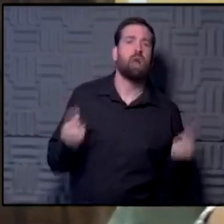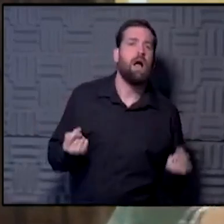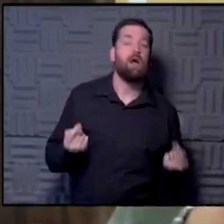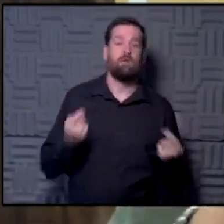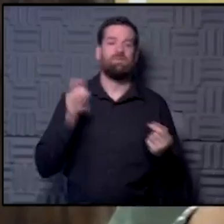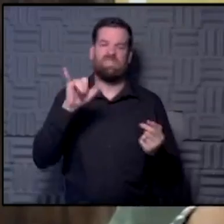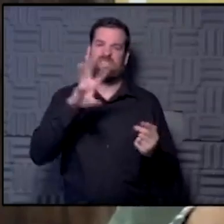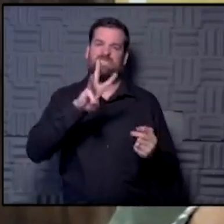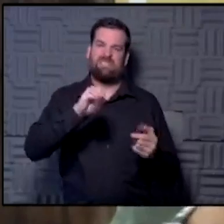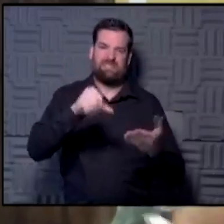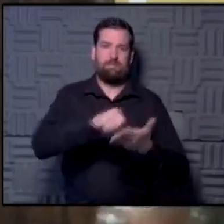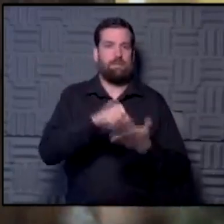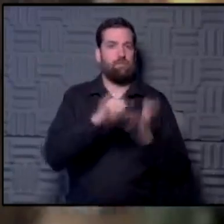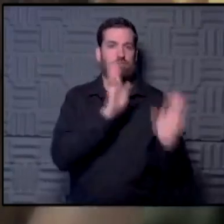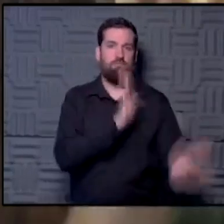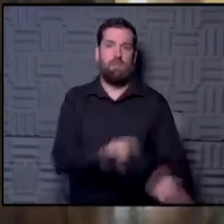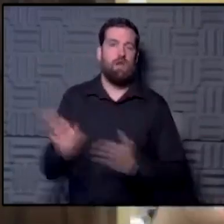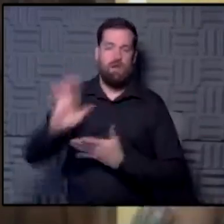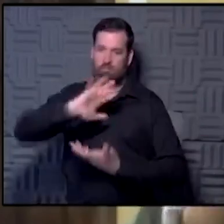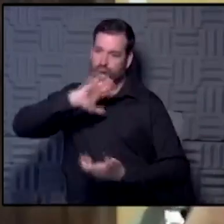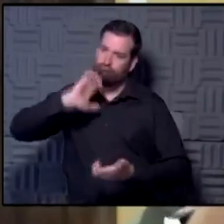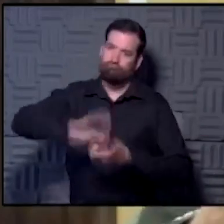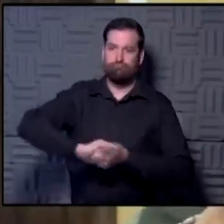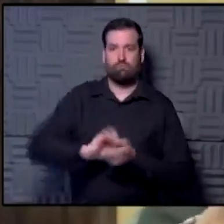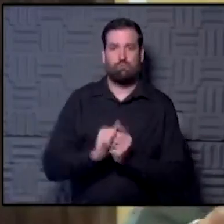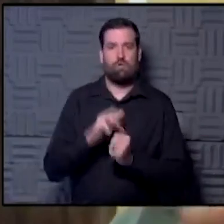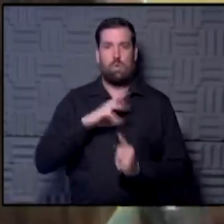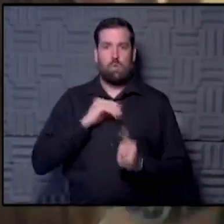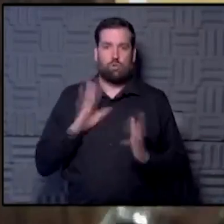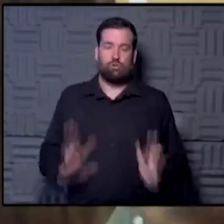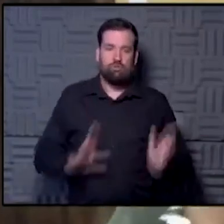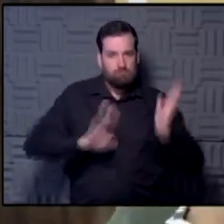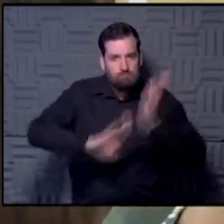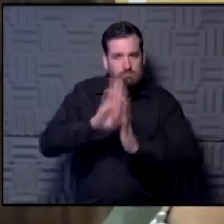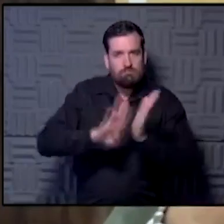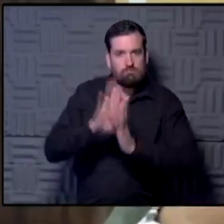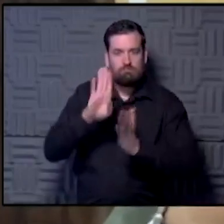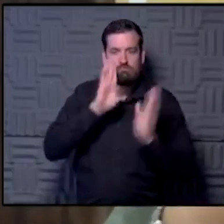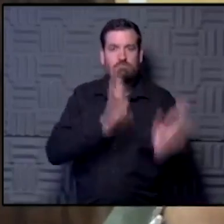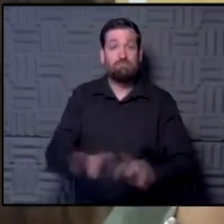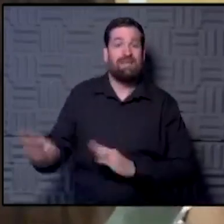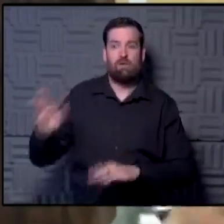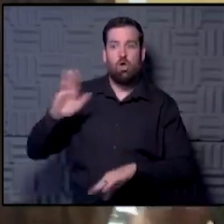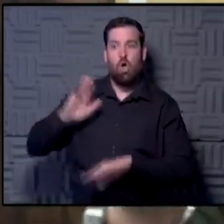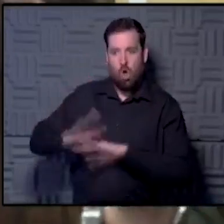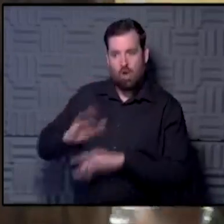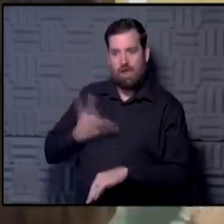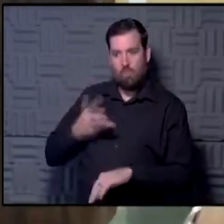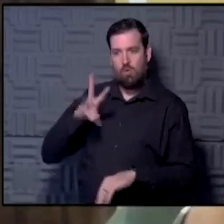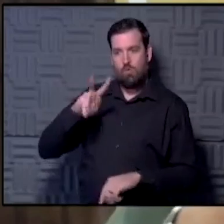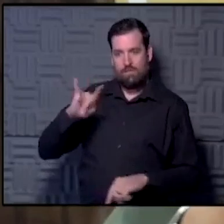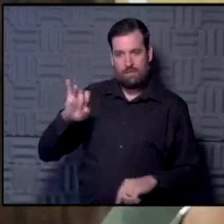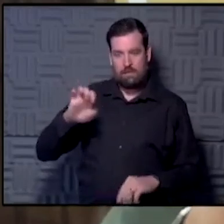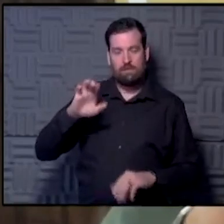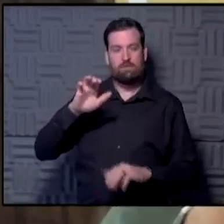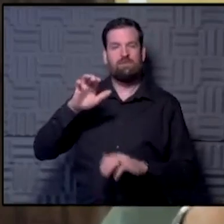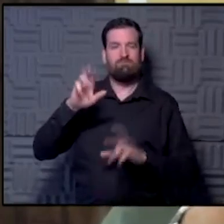60-page plan with our owners. And we kind of put this massive plan together that's on our website on fearfactoryslc.com under our